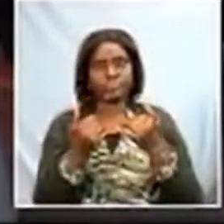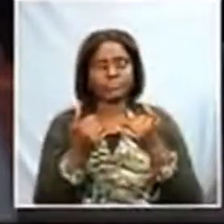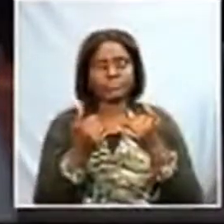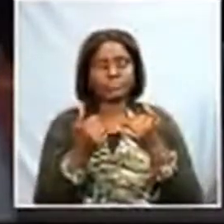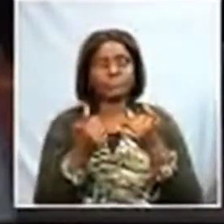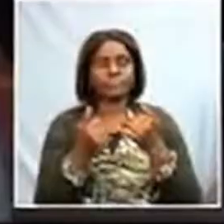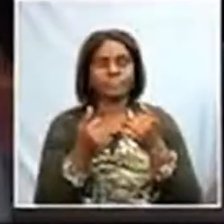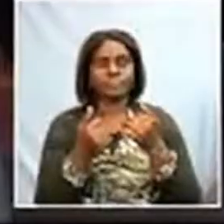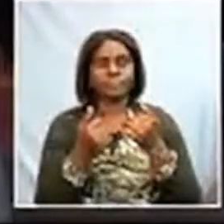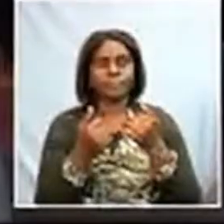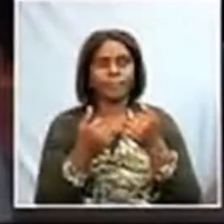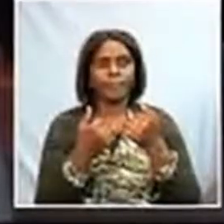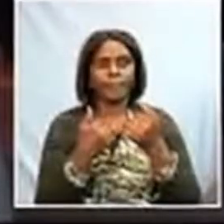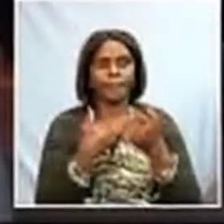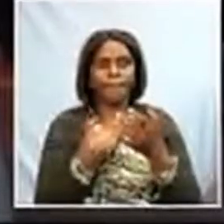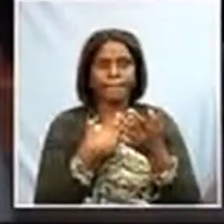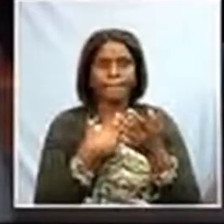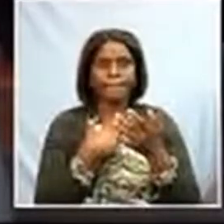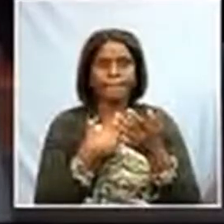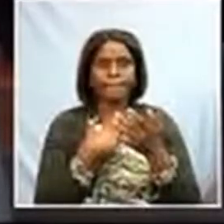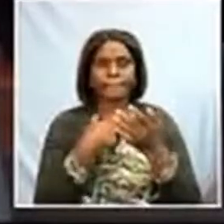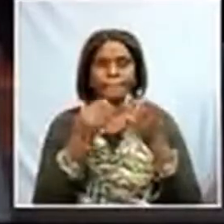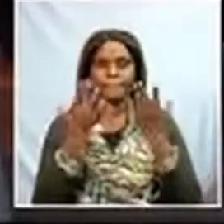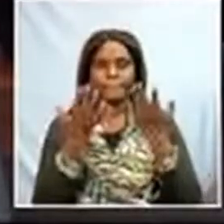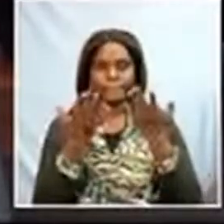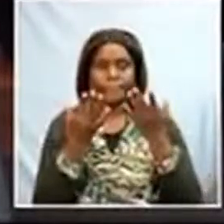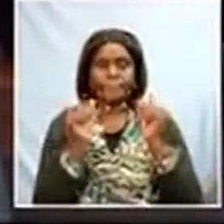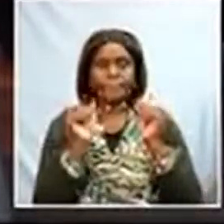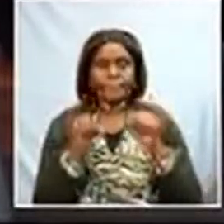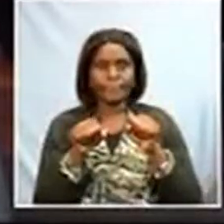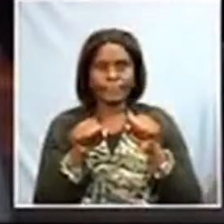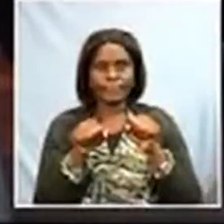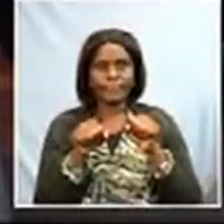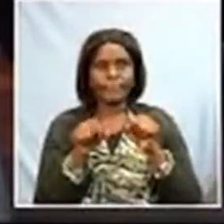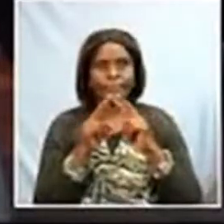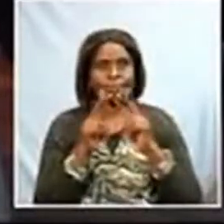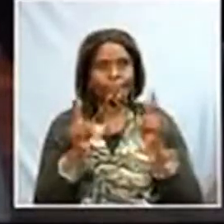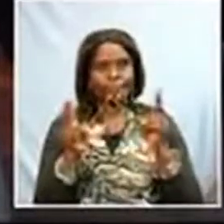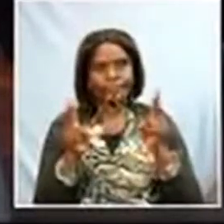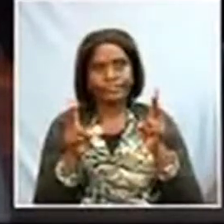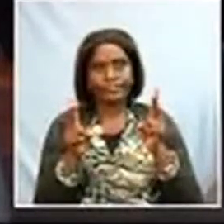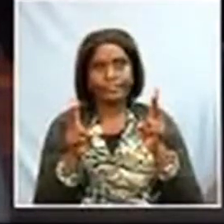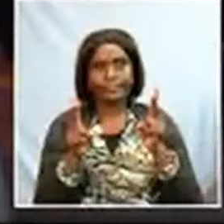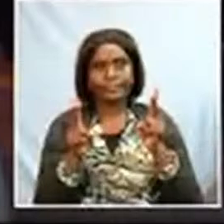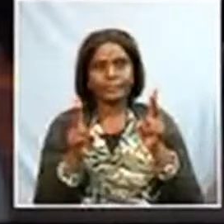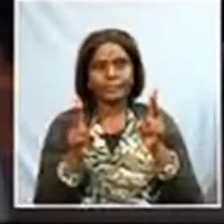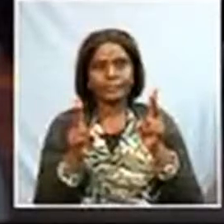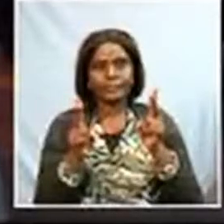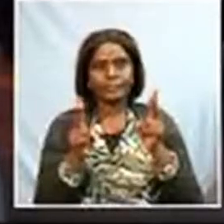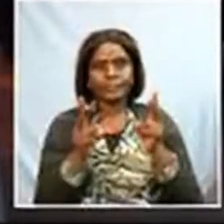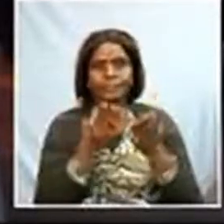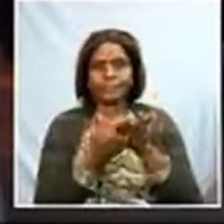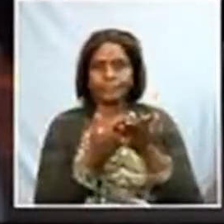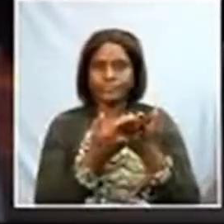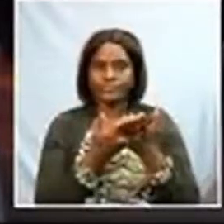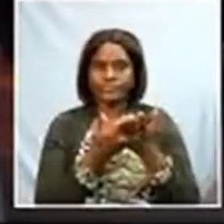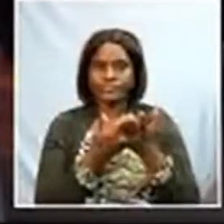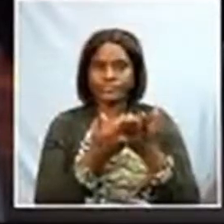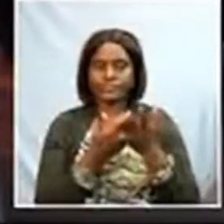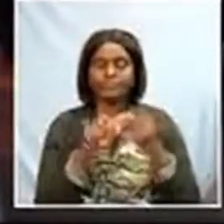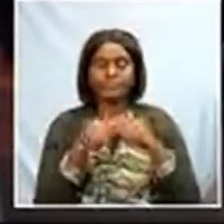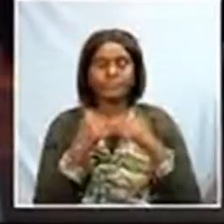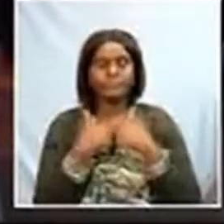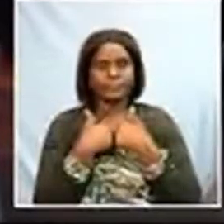they were supposed to be part of the addendum, but they came late. So, yeah, that's the action we